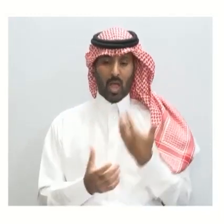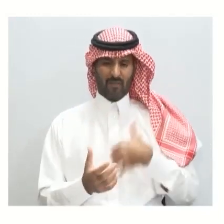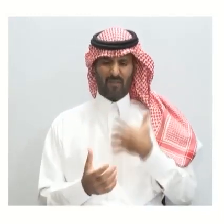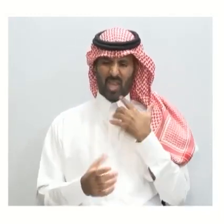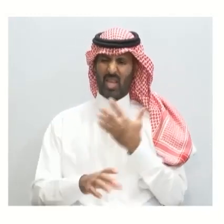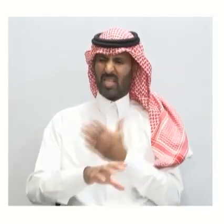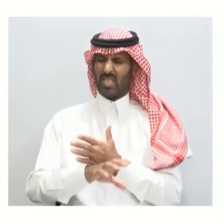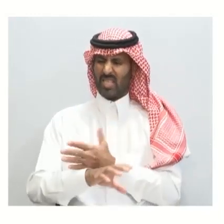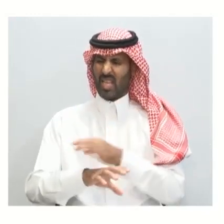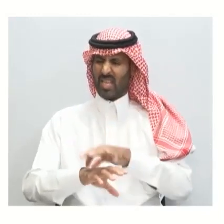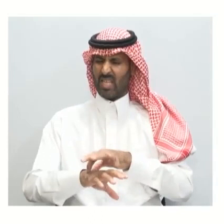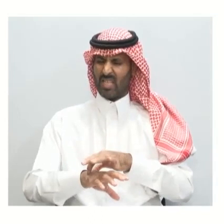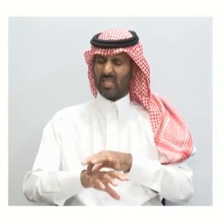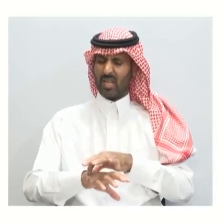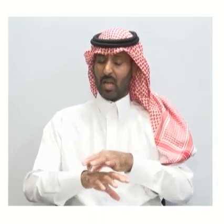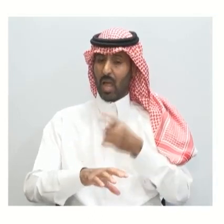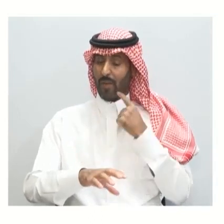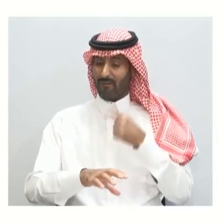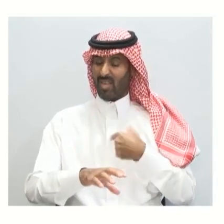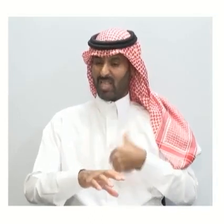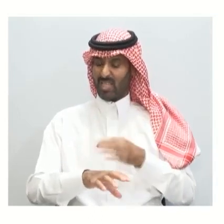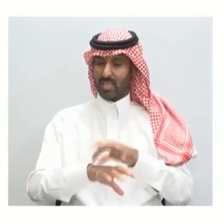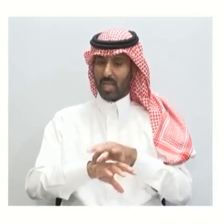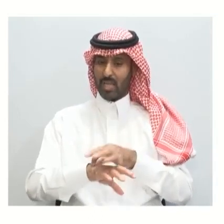sick. I do feel sick.